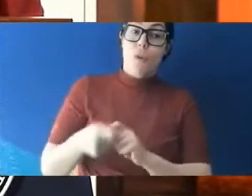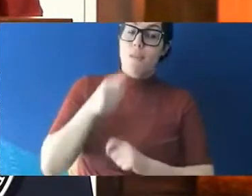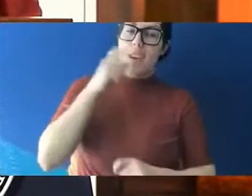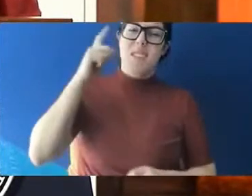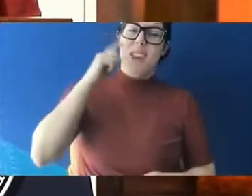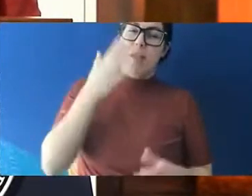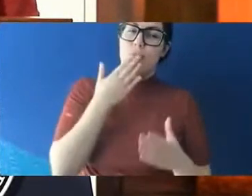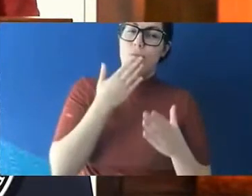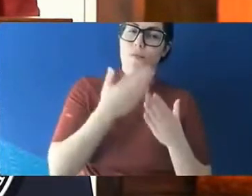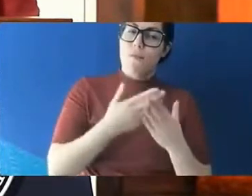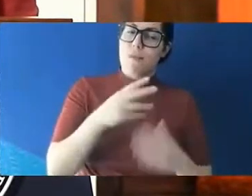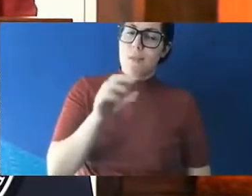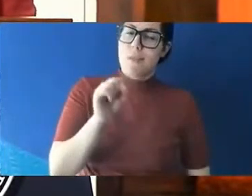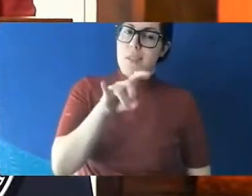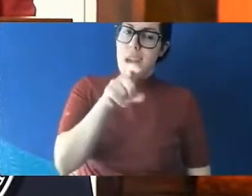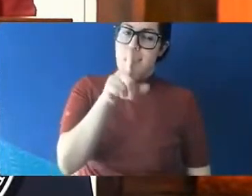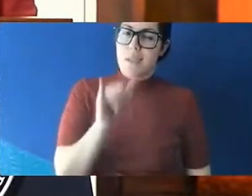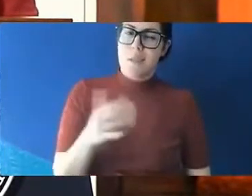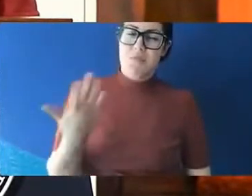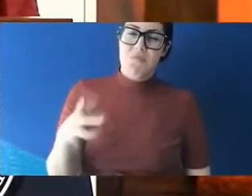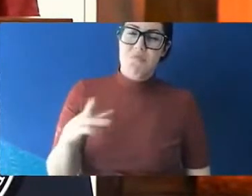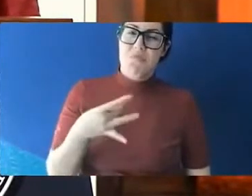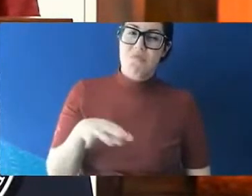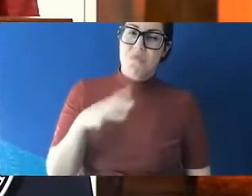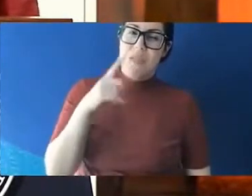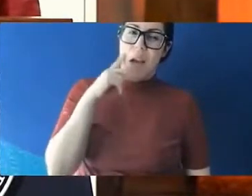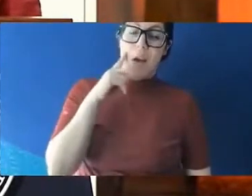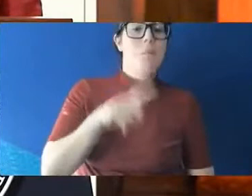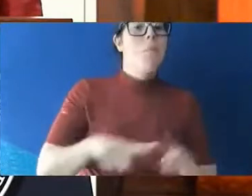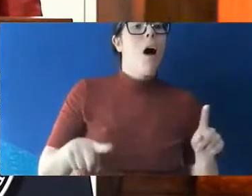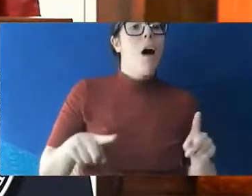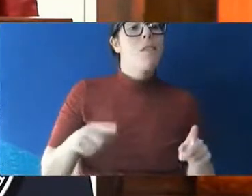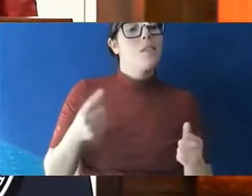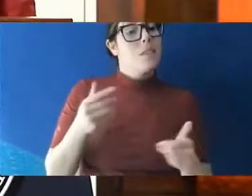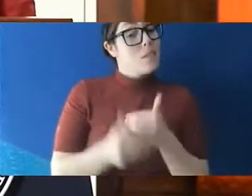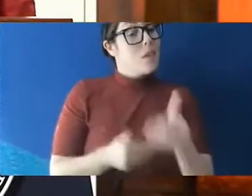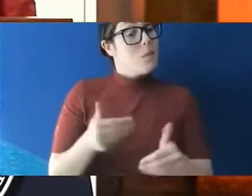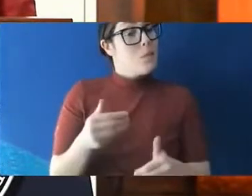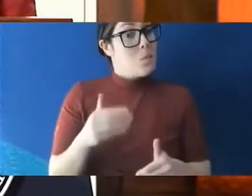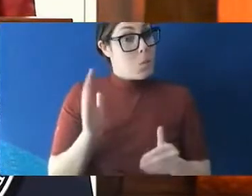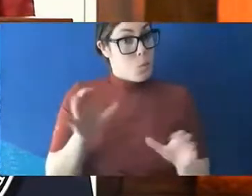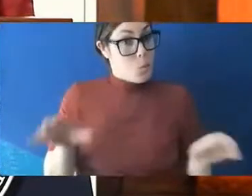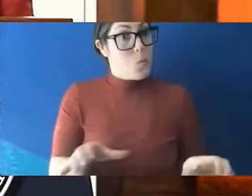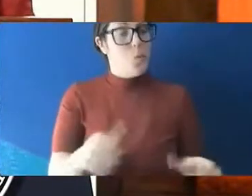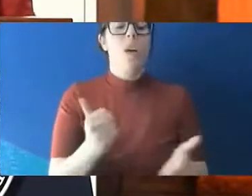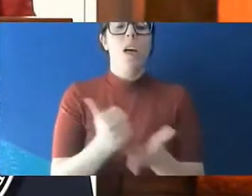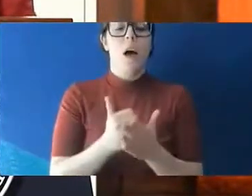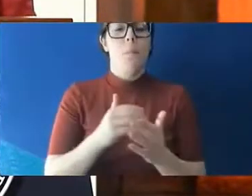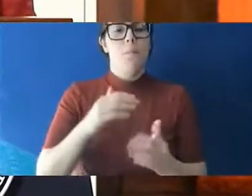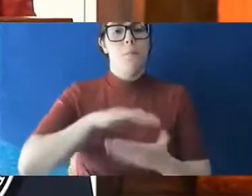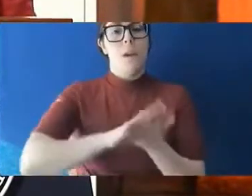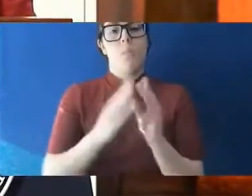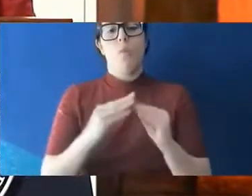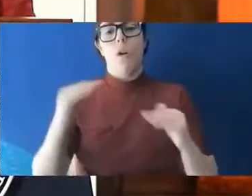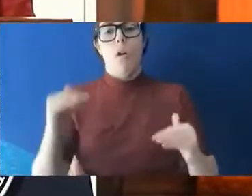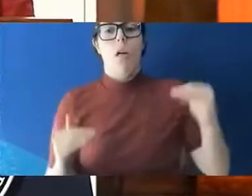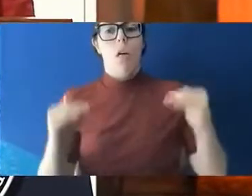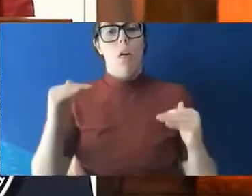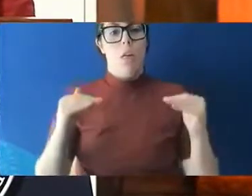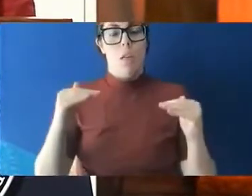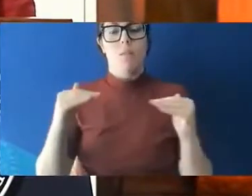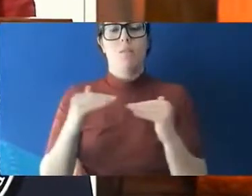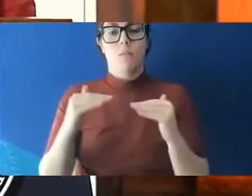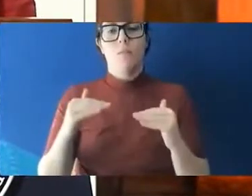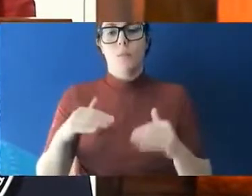very sexy, but that the steps we were taking would help level the playing field and narrow the racial